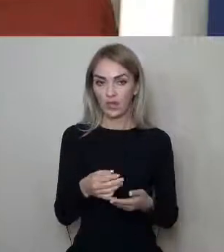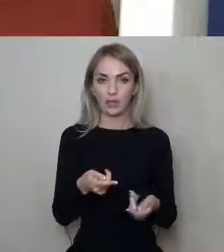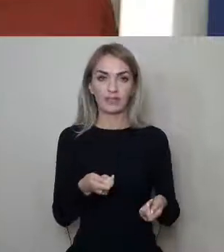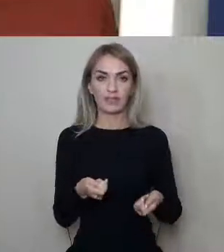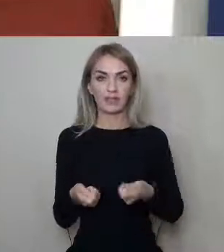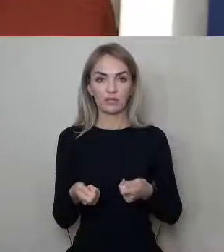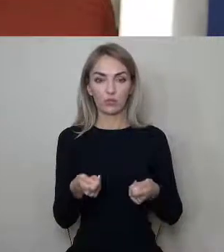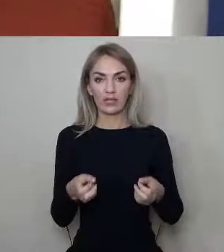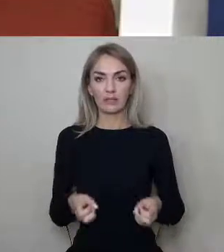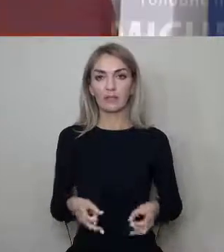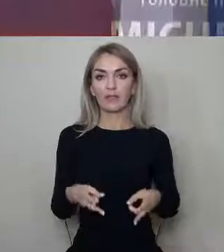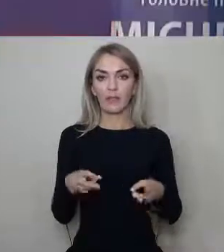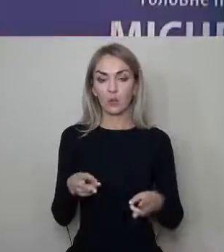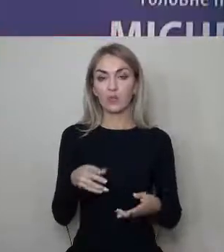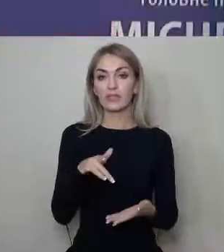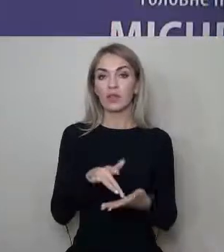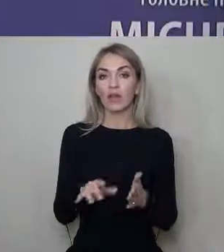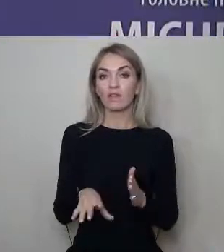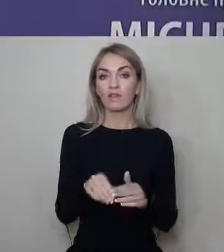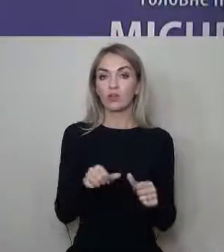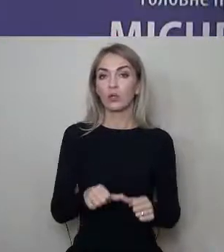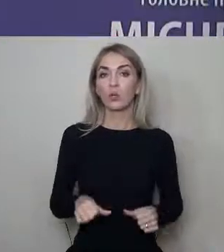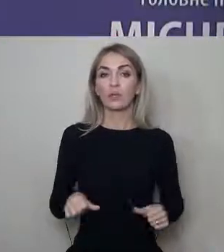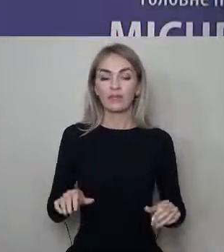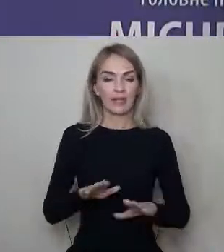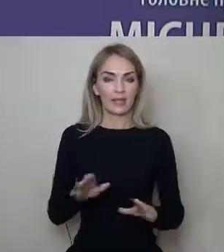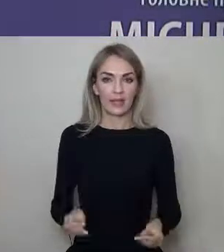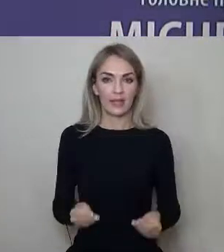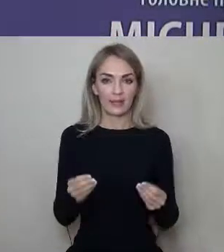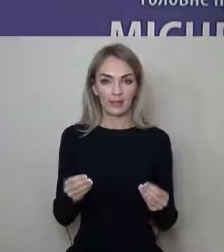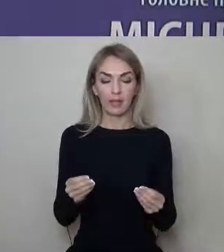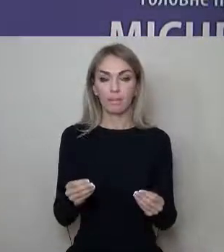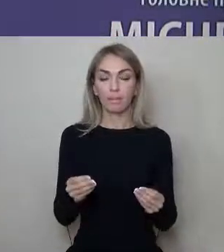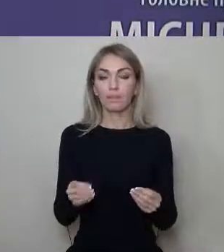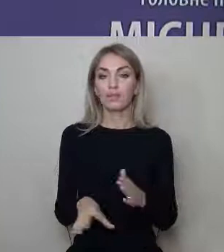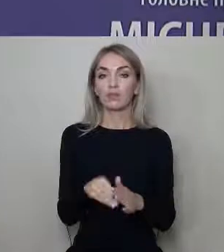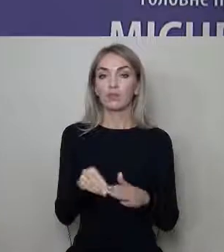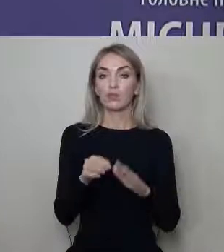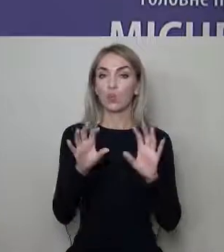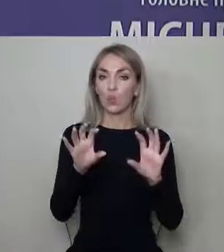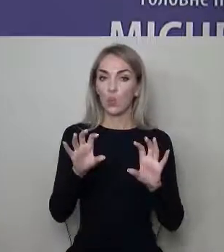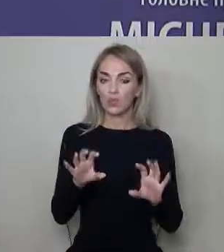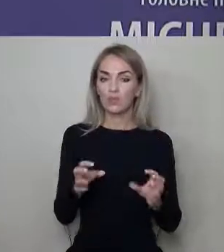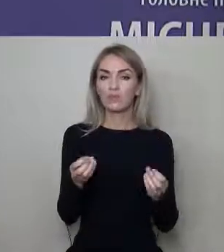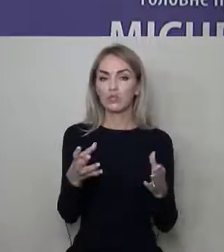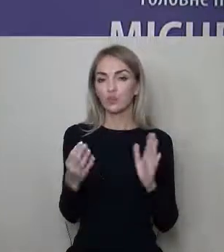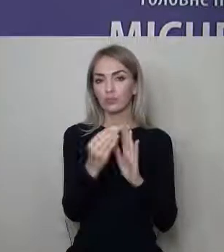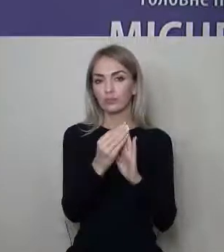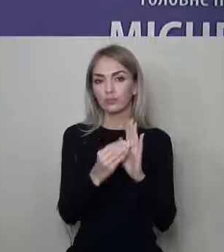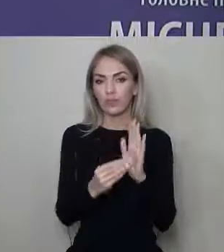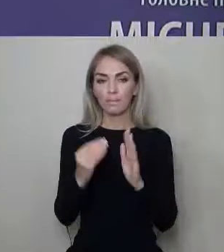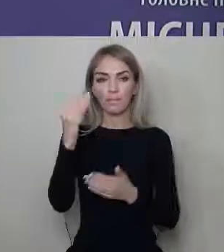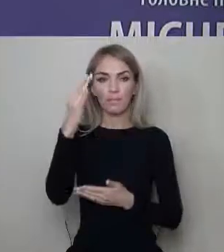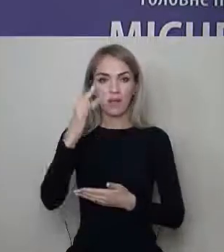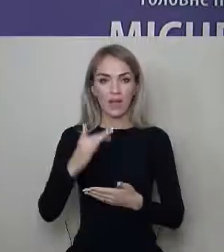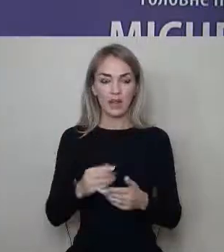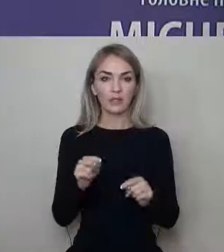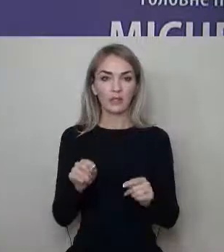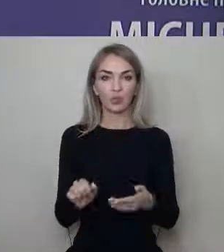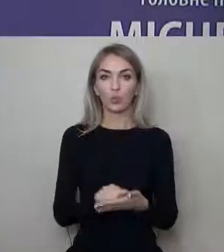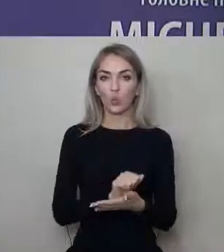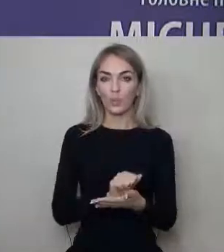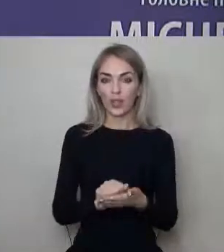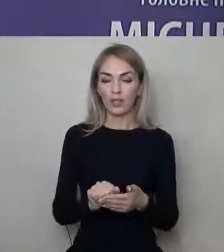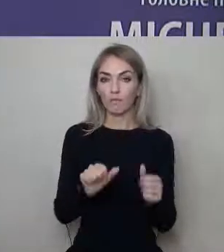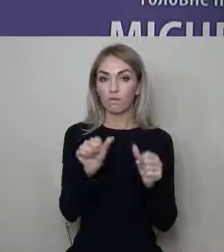of account, whether administrative or liability, is not the power that the CEC has. The administrative code clearly establishes